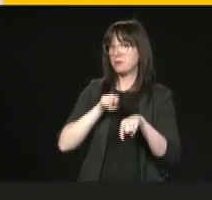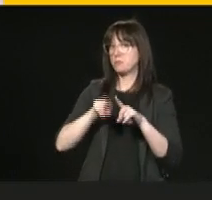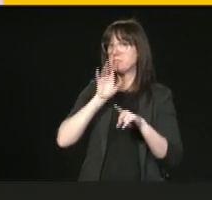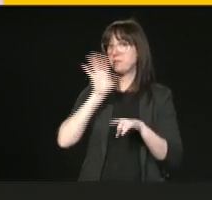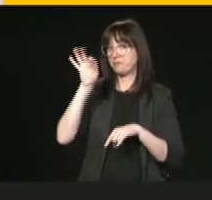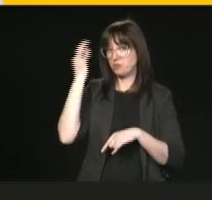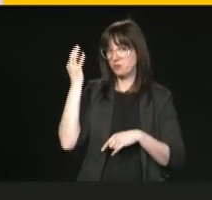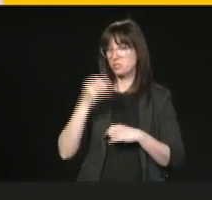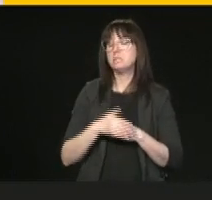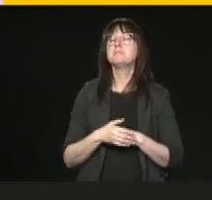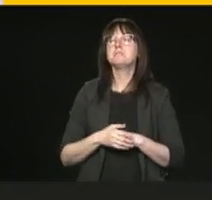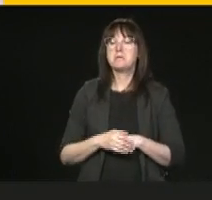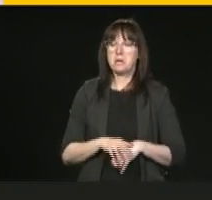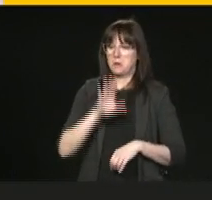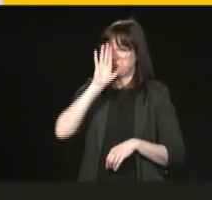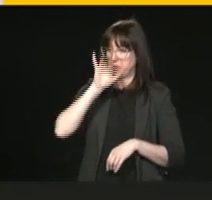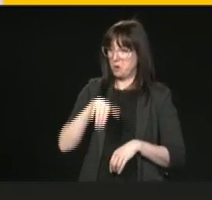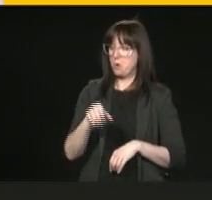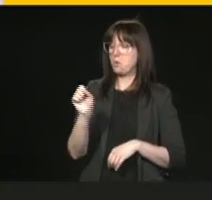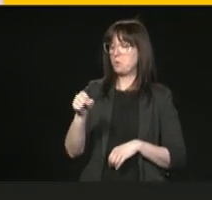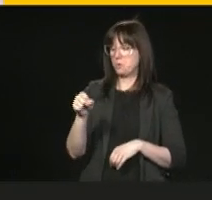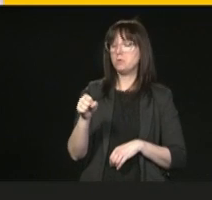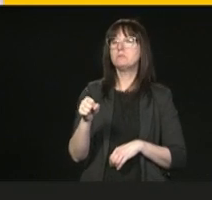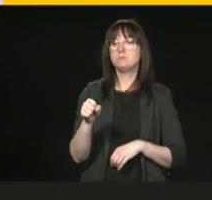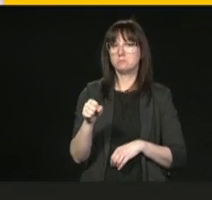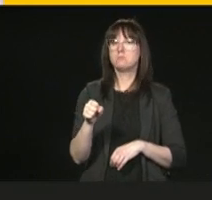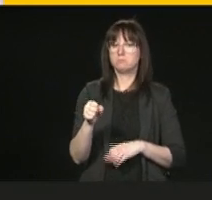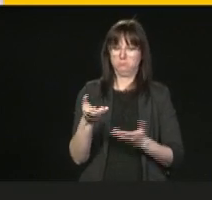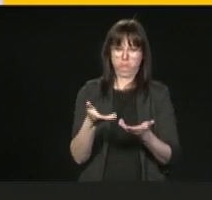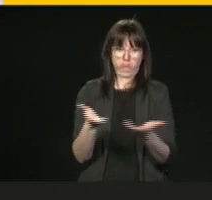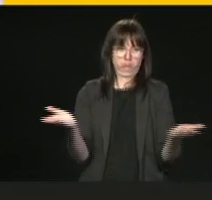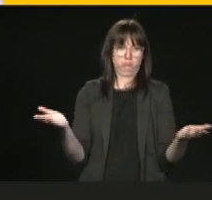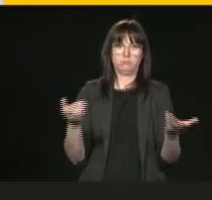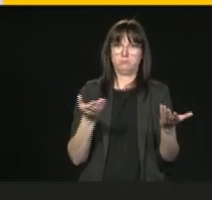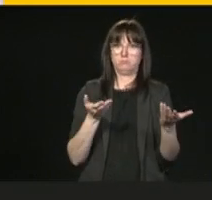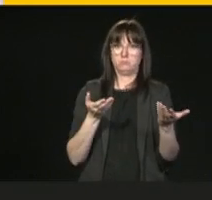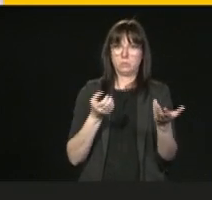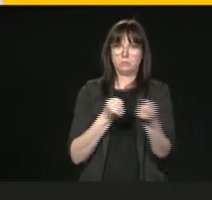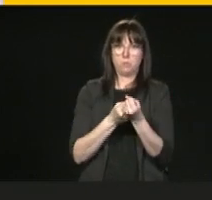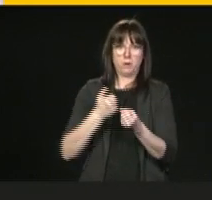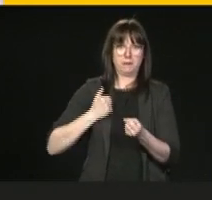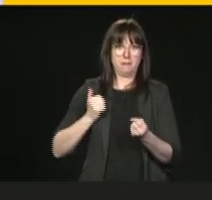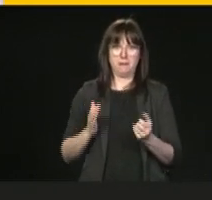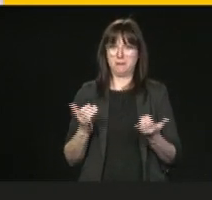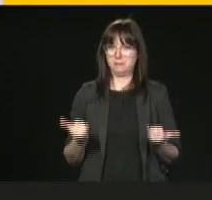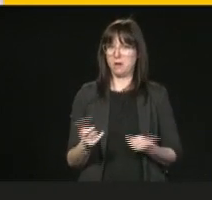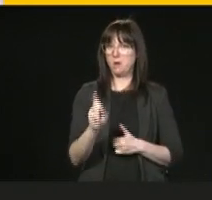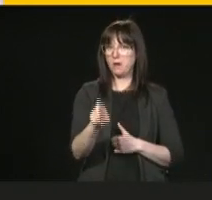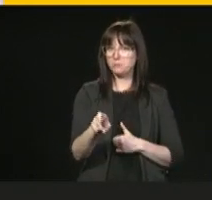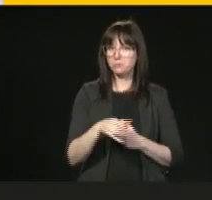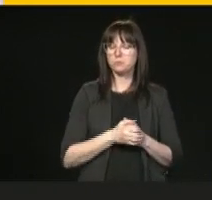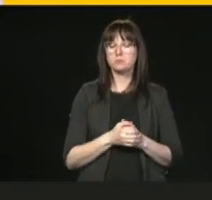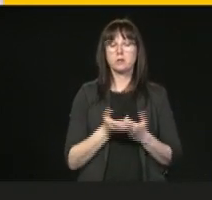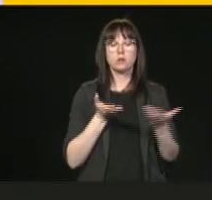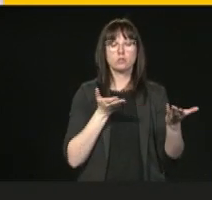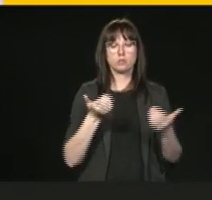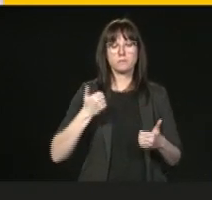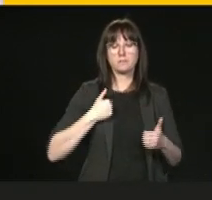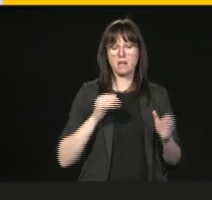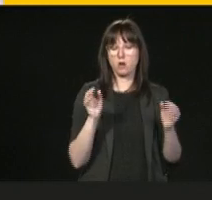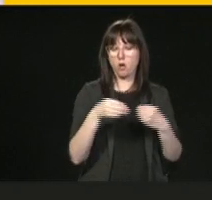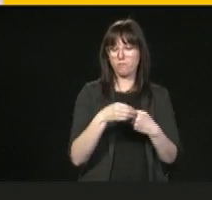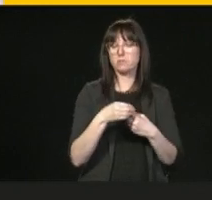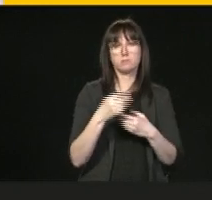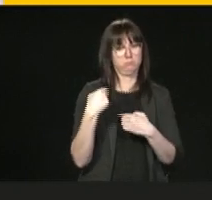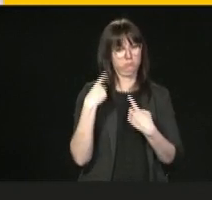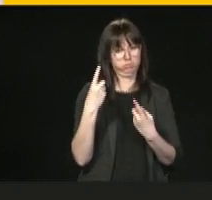We recognize that we need to be able to serve citizens during these difficult times. But for some time